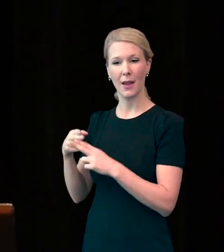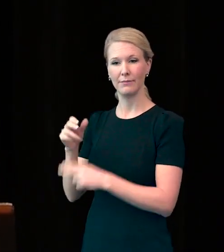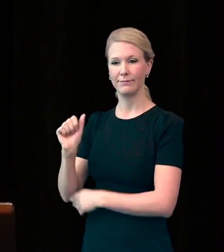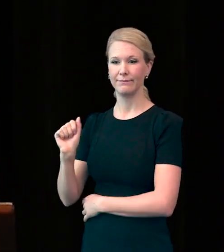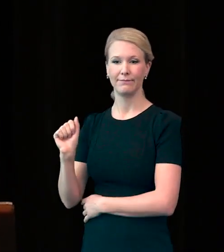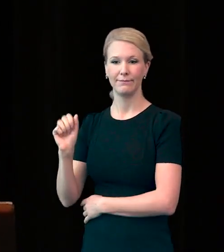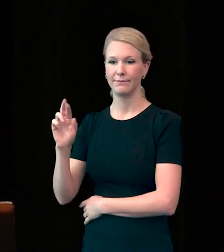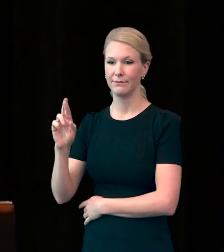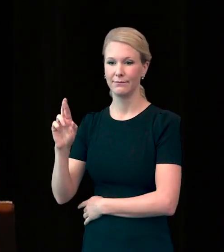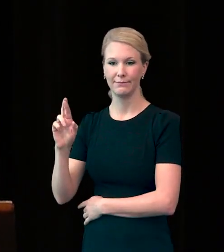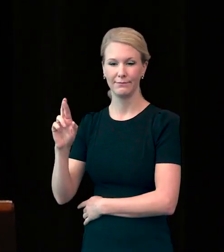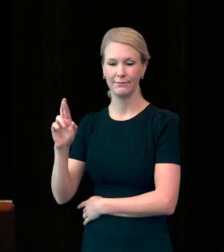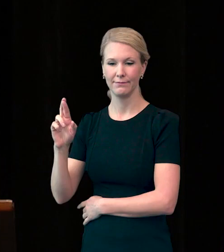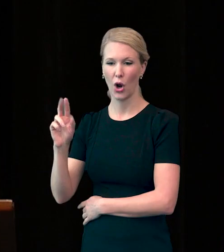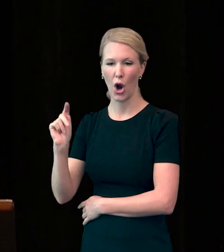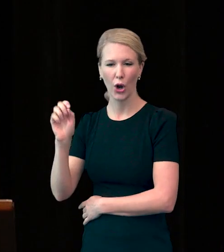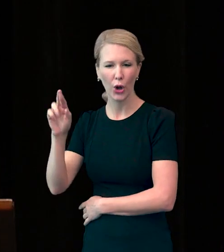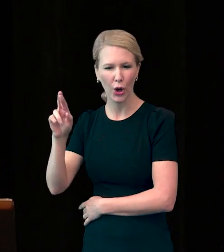Arthur Schnabel.